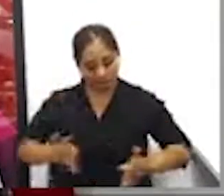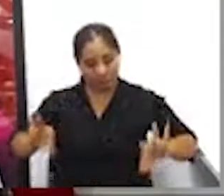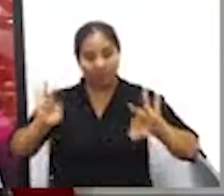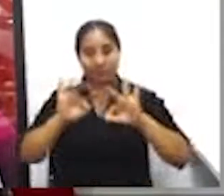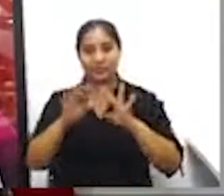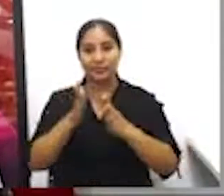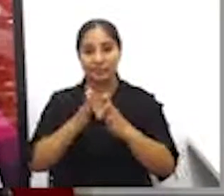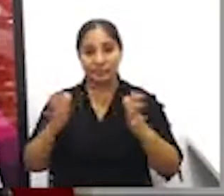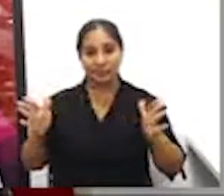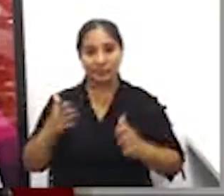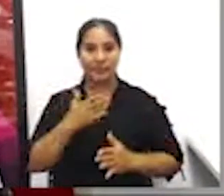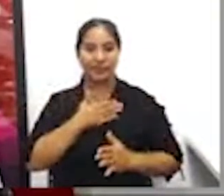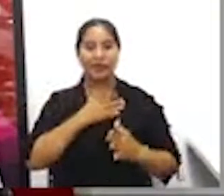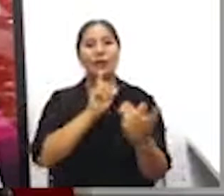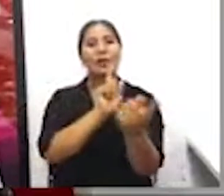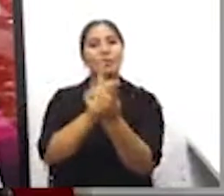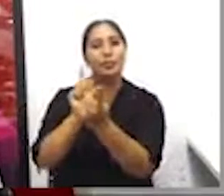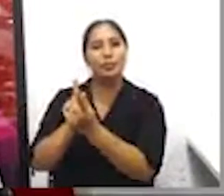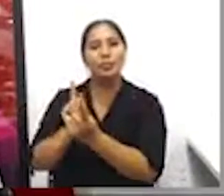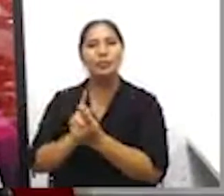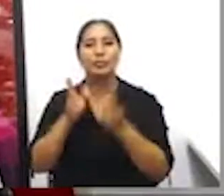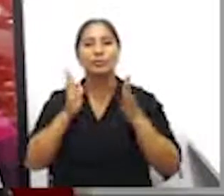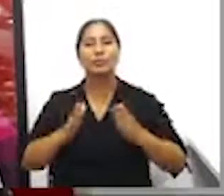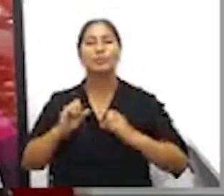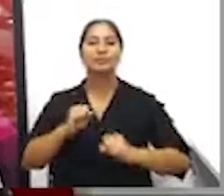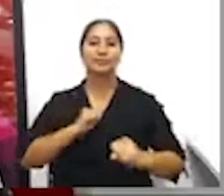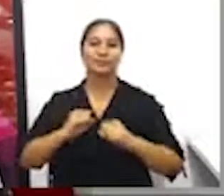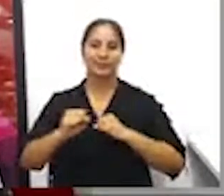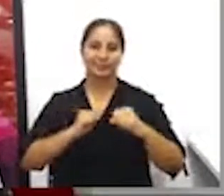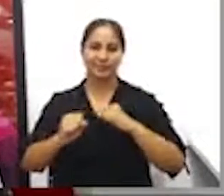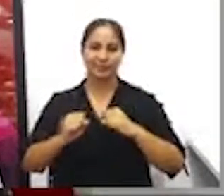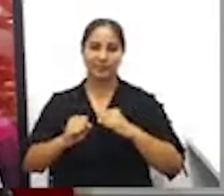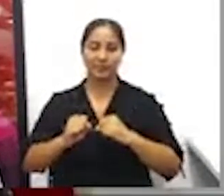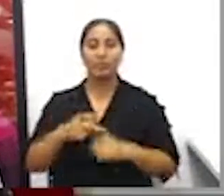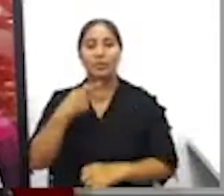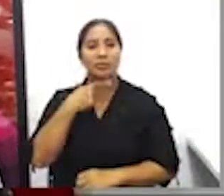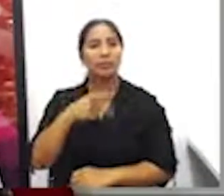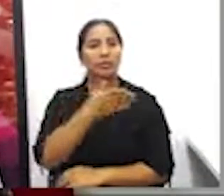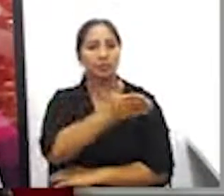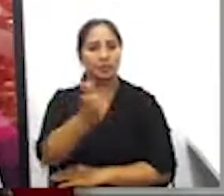just asked. You are the future. I'm not.